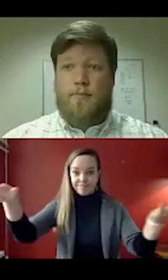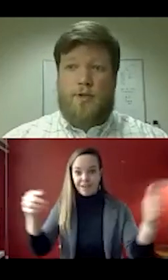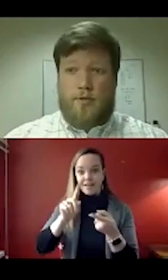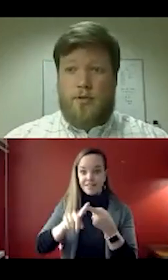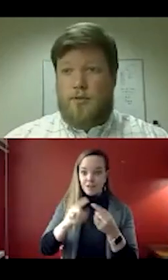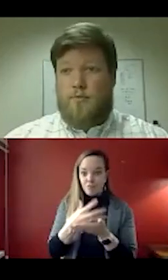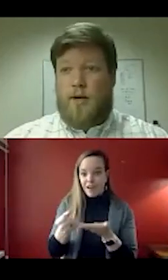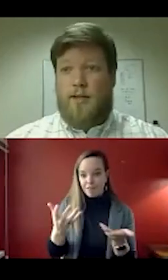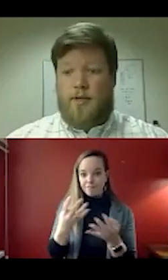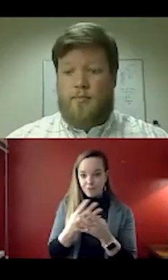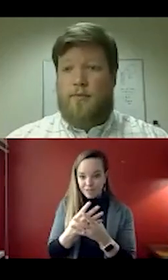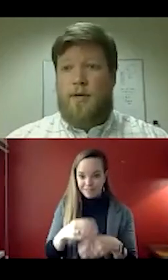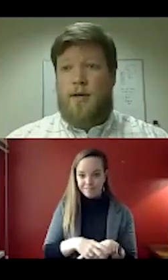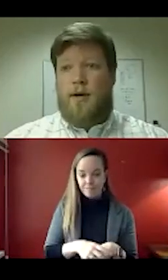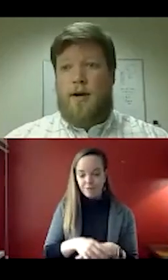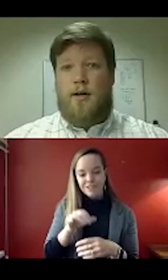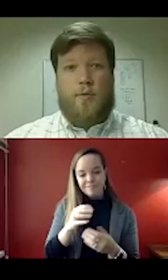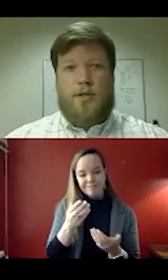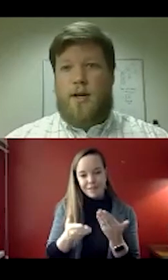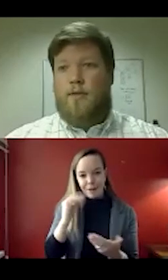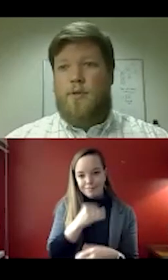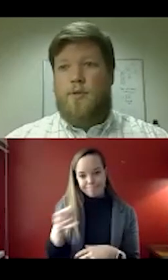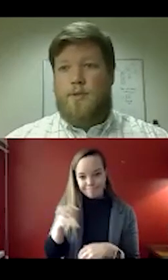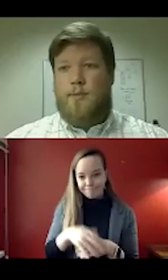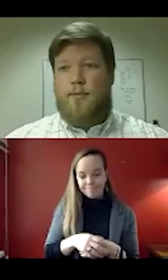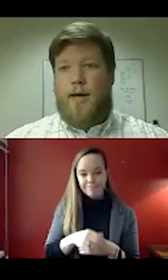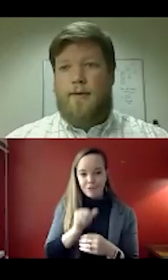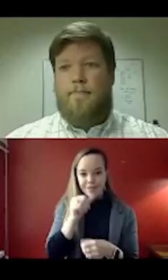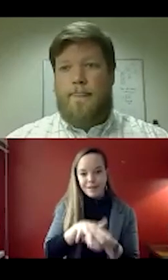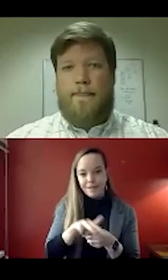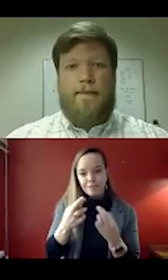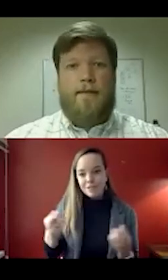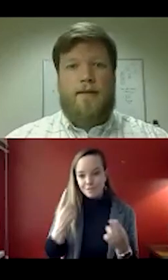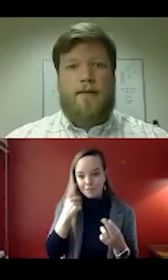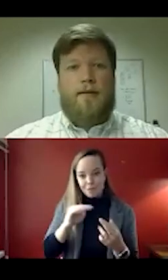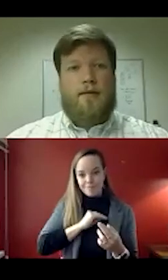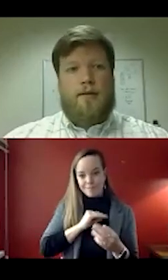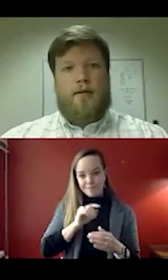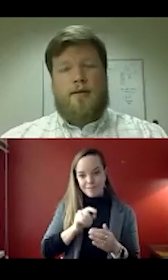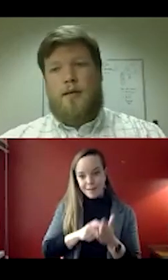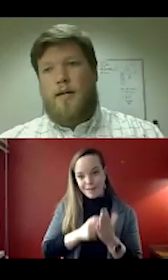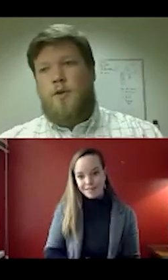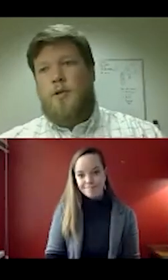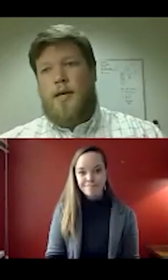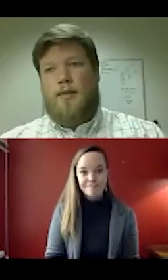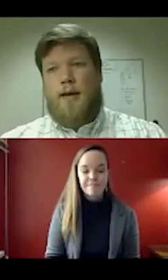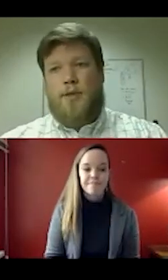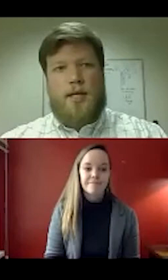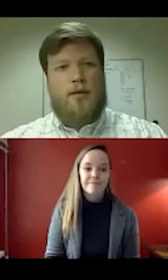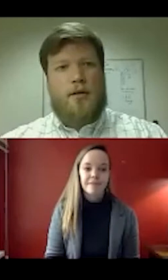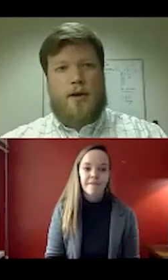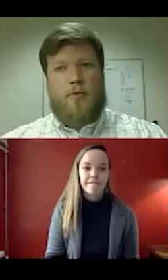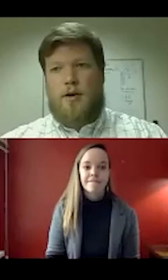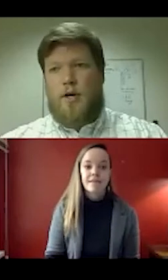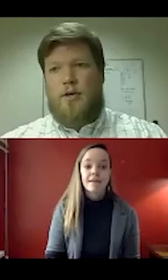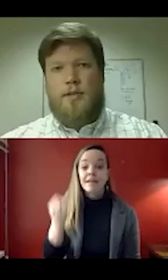screens, which are usually finite and limited. We have, unfortunately, not enough resources to meet the demand. If you were to take that